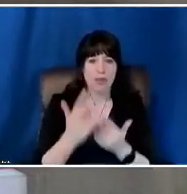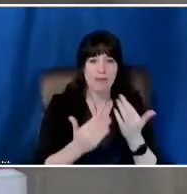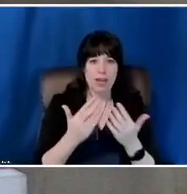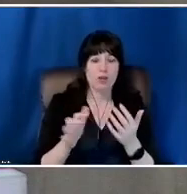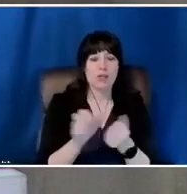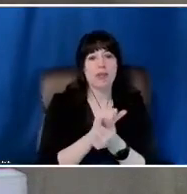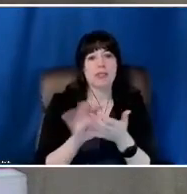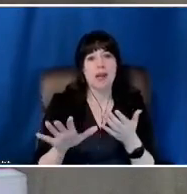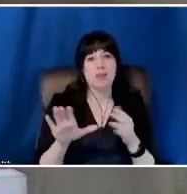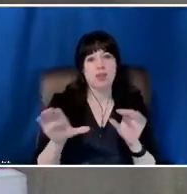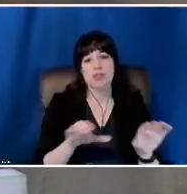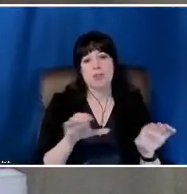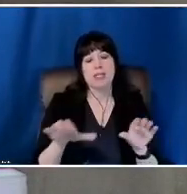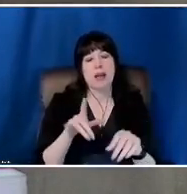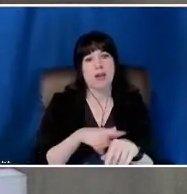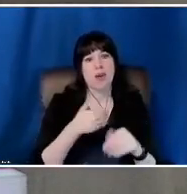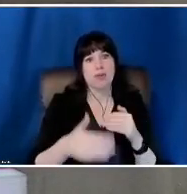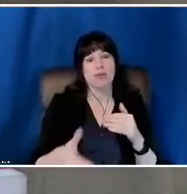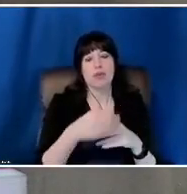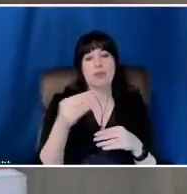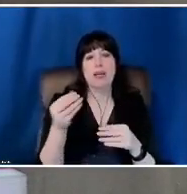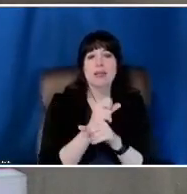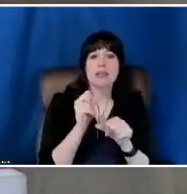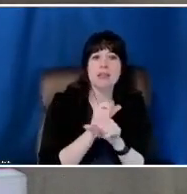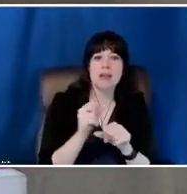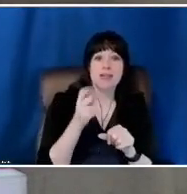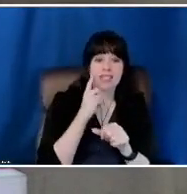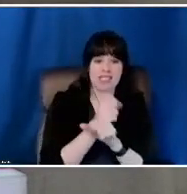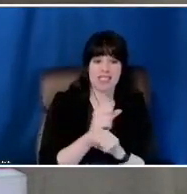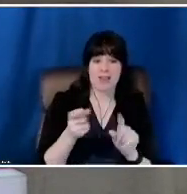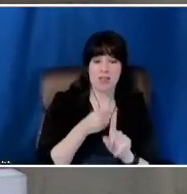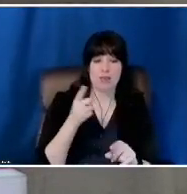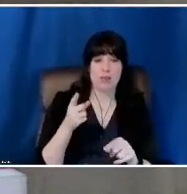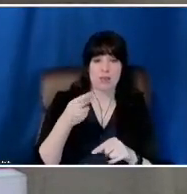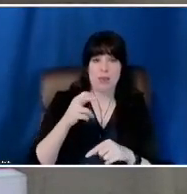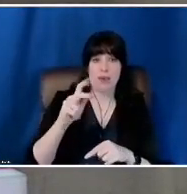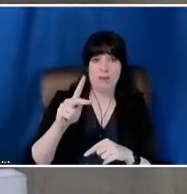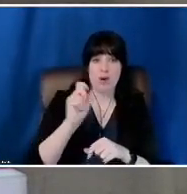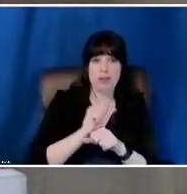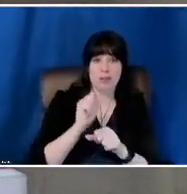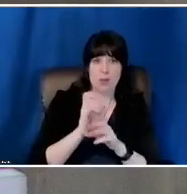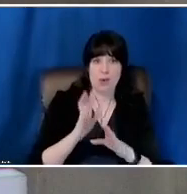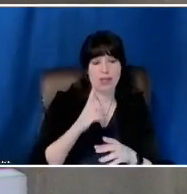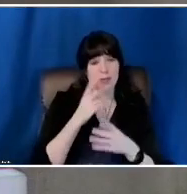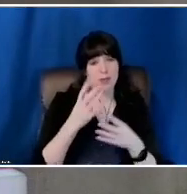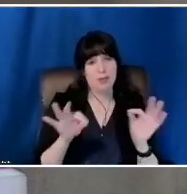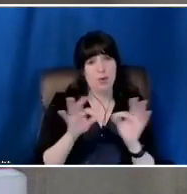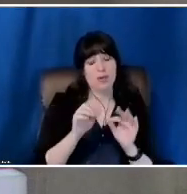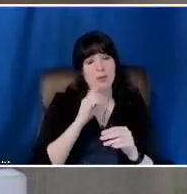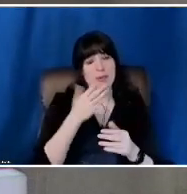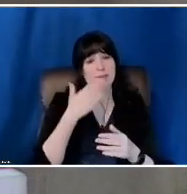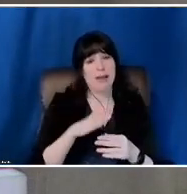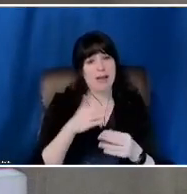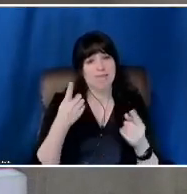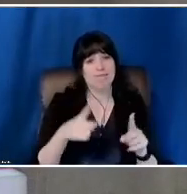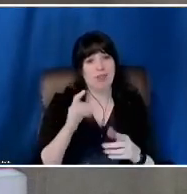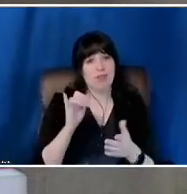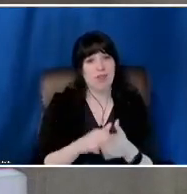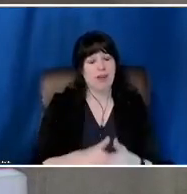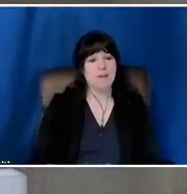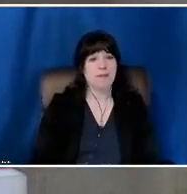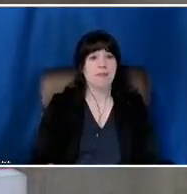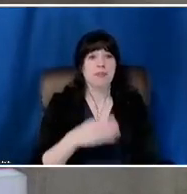term, as well as the safety issue. Safety to parks employees has been a big concern as well. There's been some really bad incidents in that sense. I